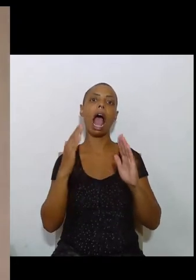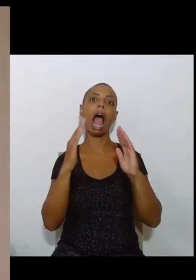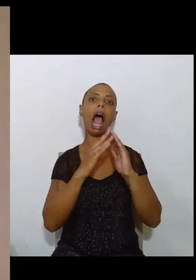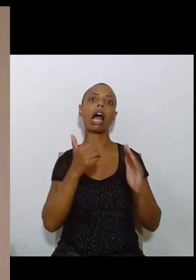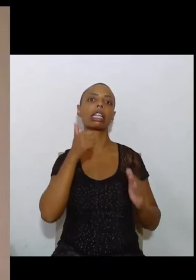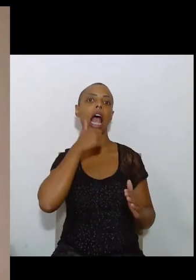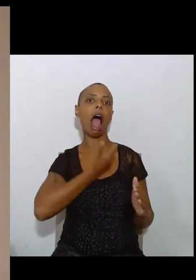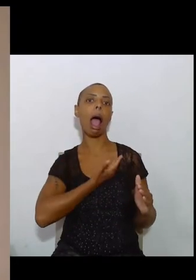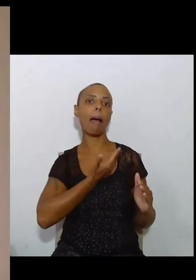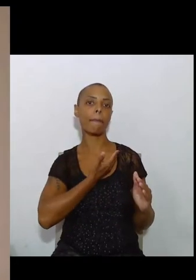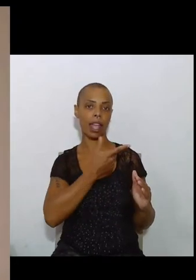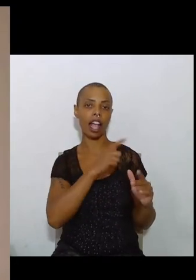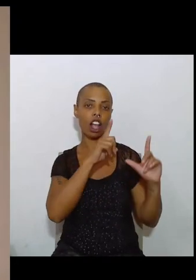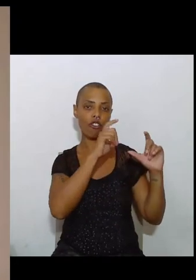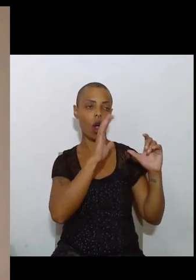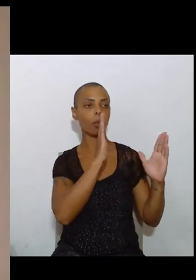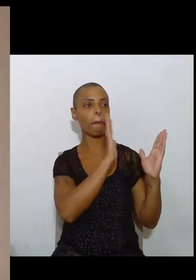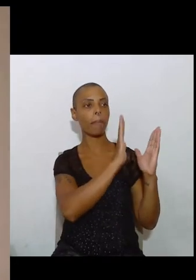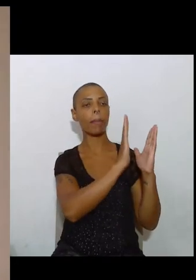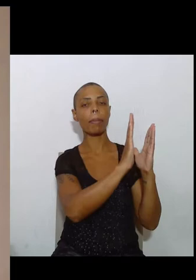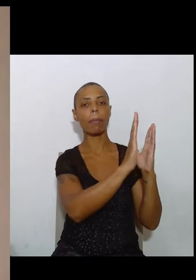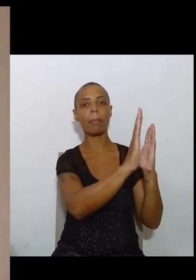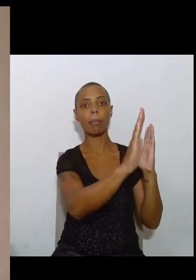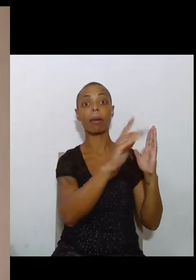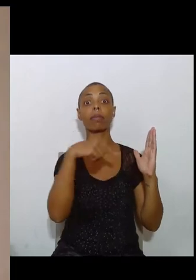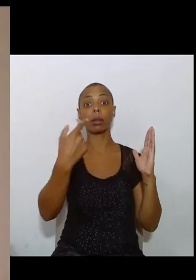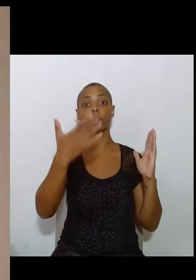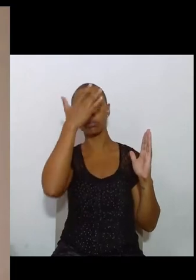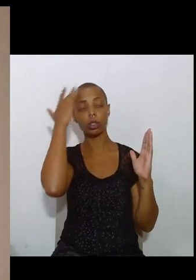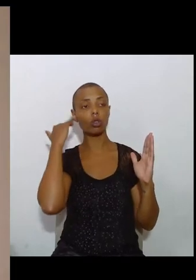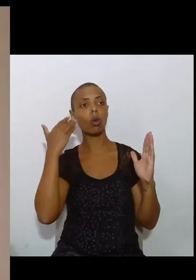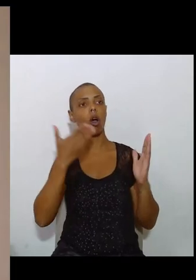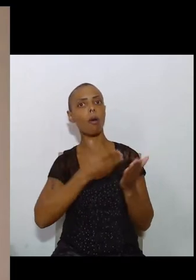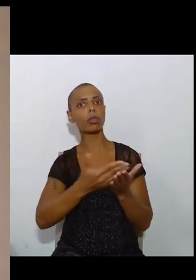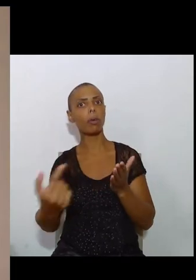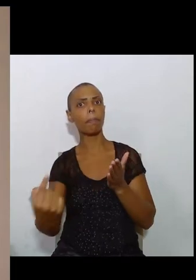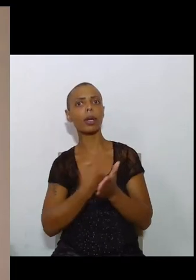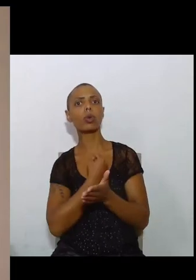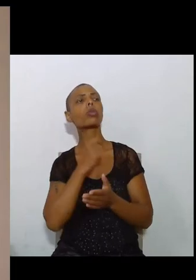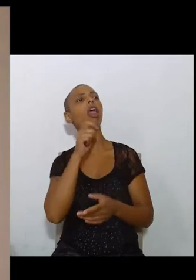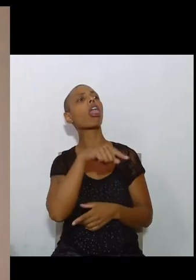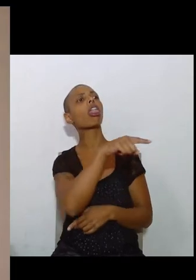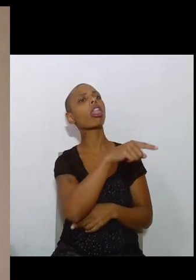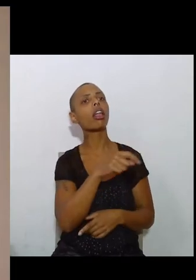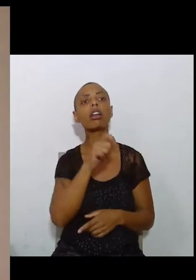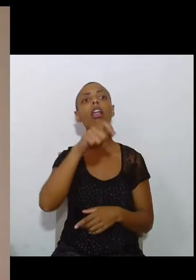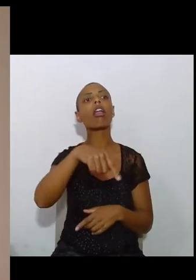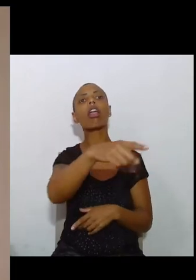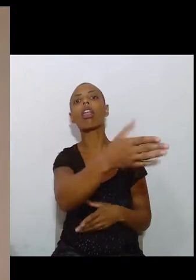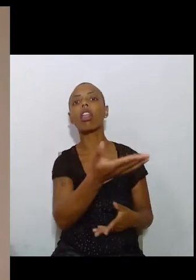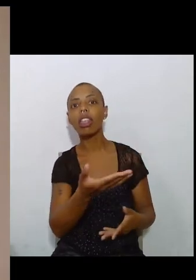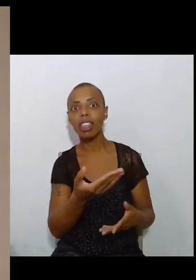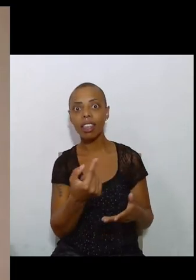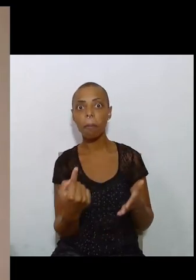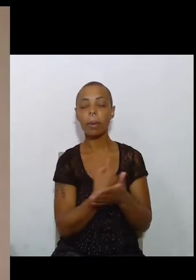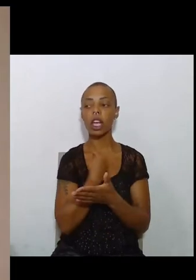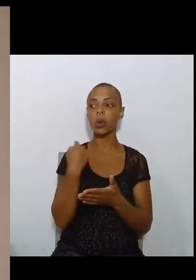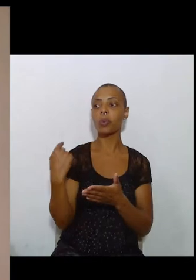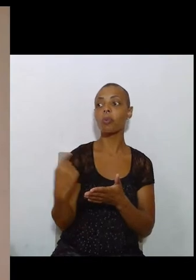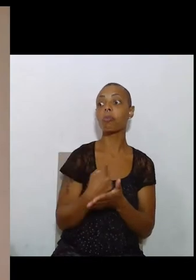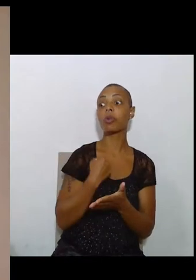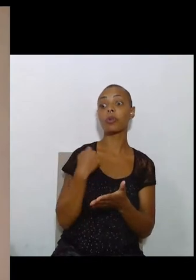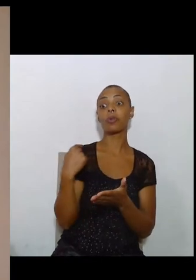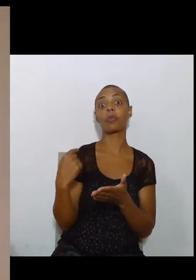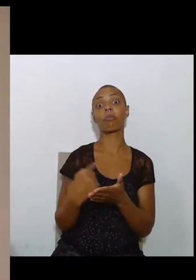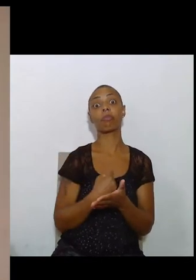and I did an exhibition with those pictures at a friend's house and then people started to ask who that